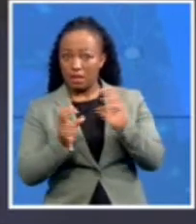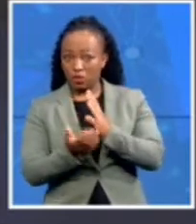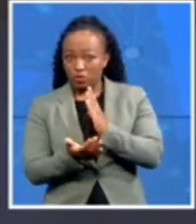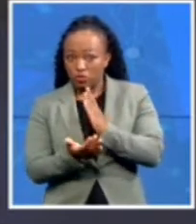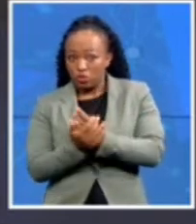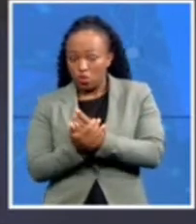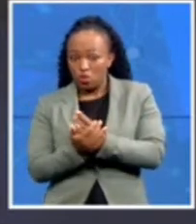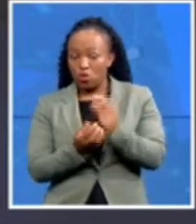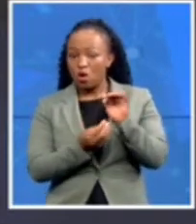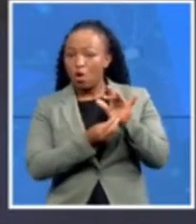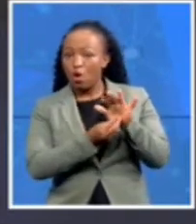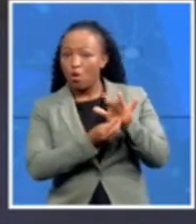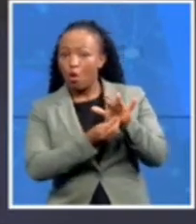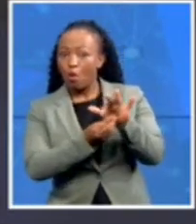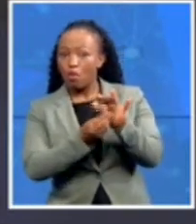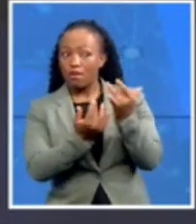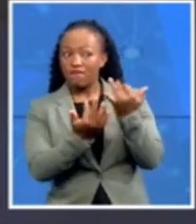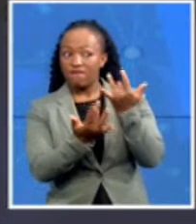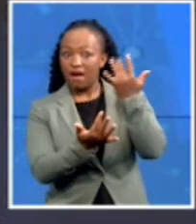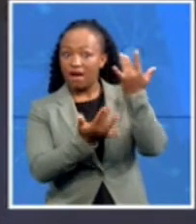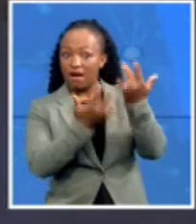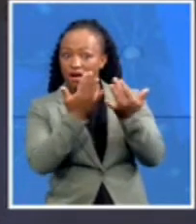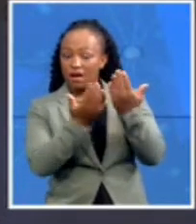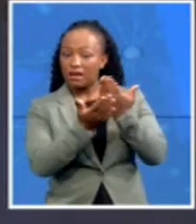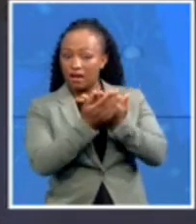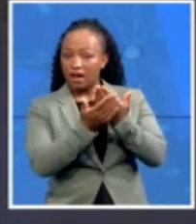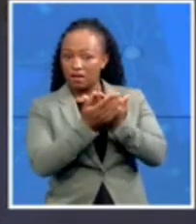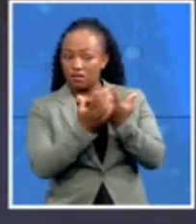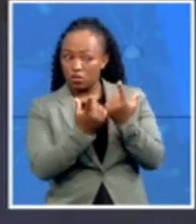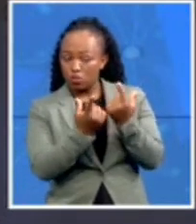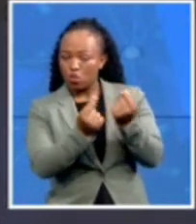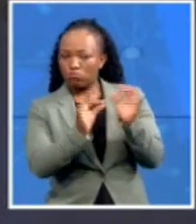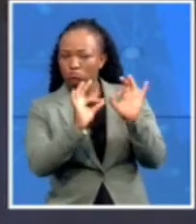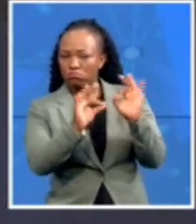do what it should do? Thank you very much.